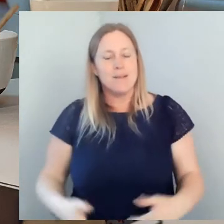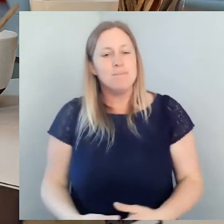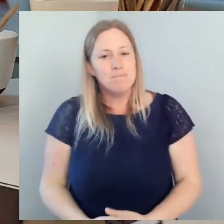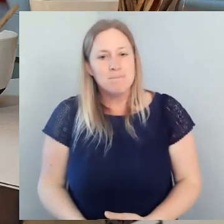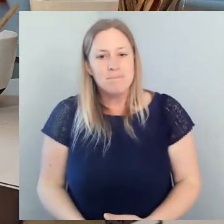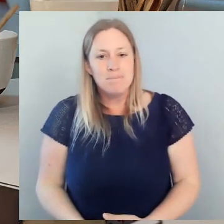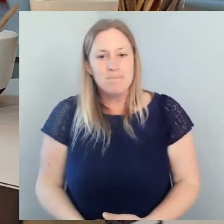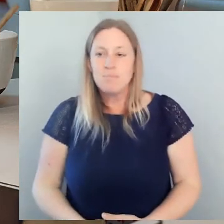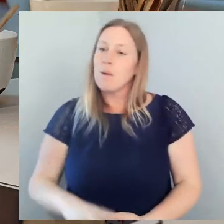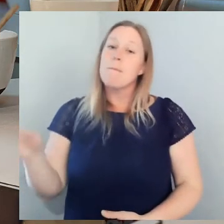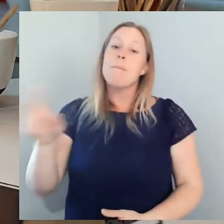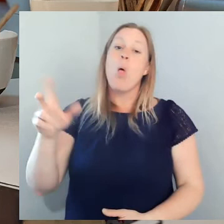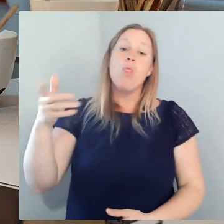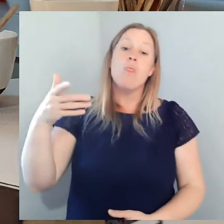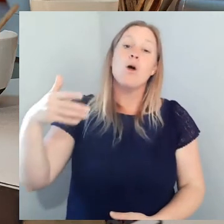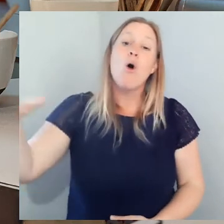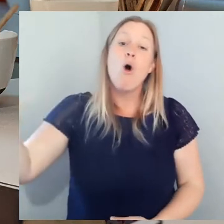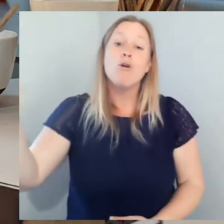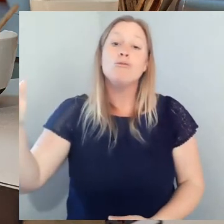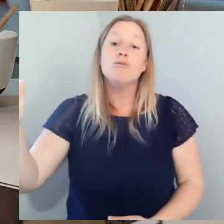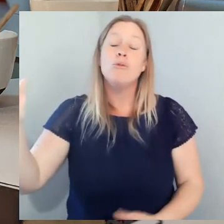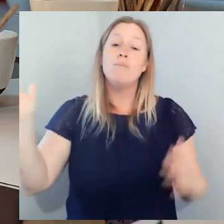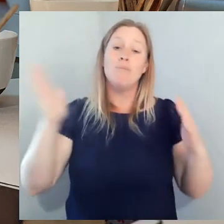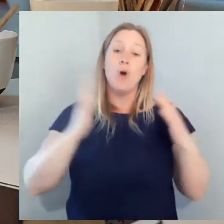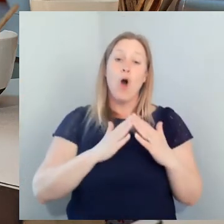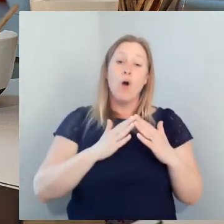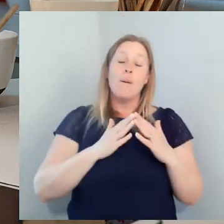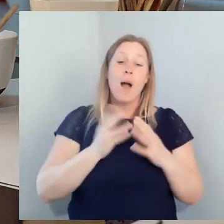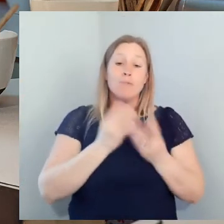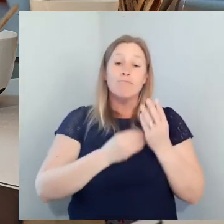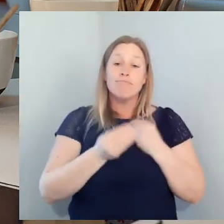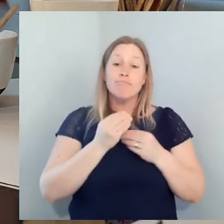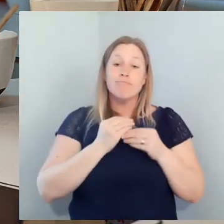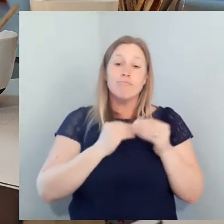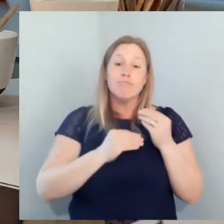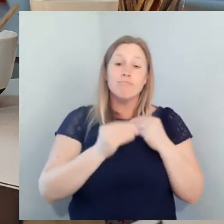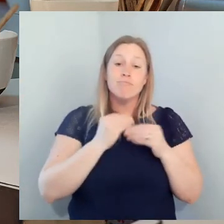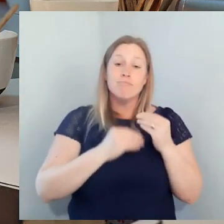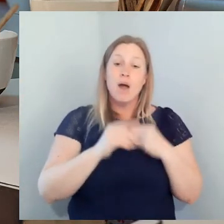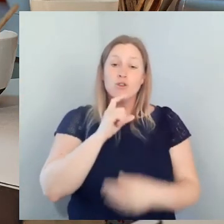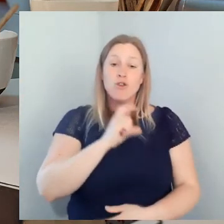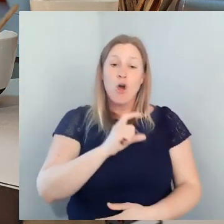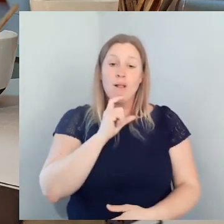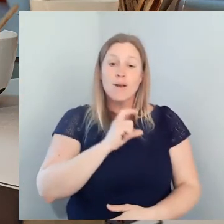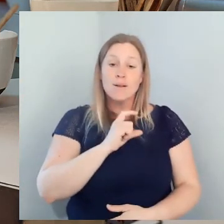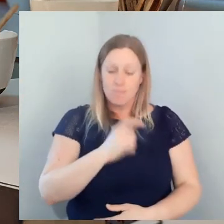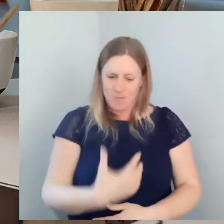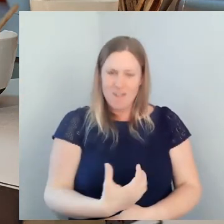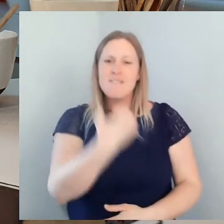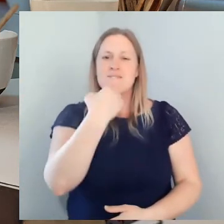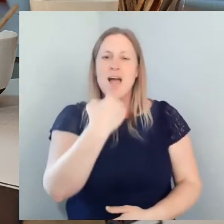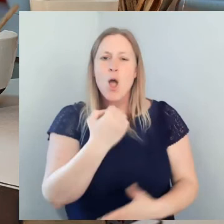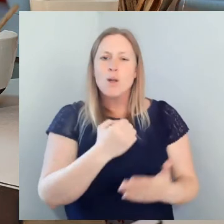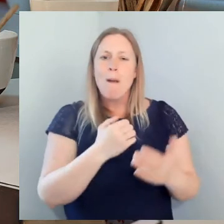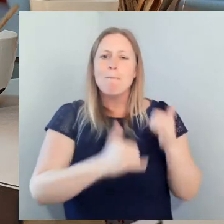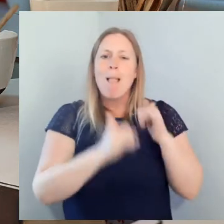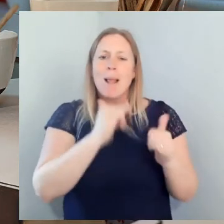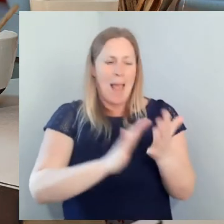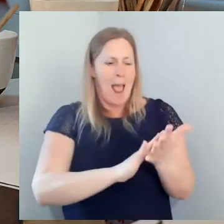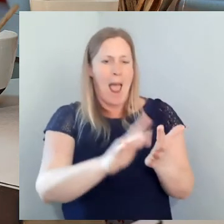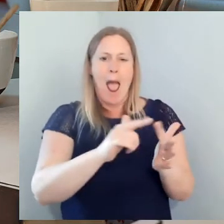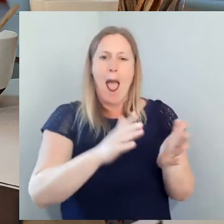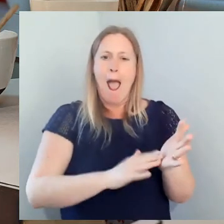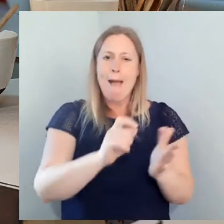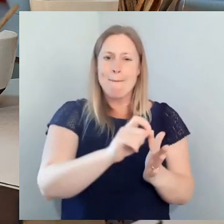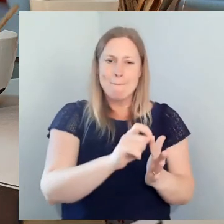But I didn't have the courage. After they'd gone, I nibbled at chocolate, plenty of it.